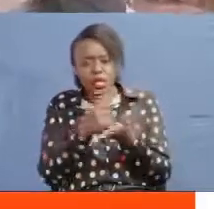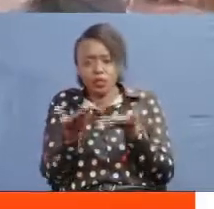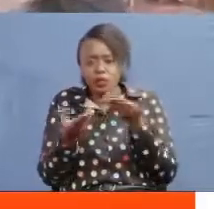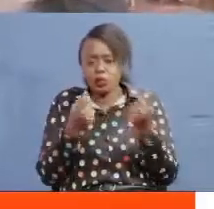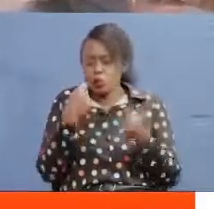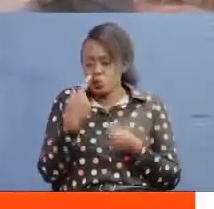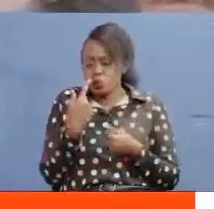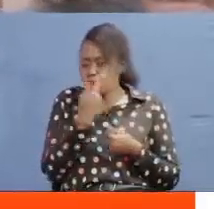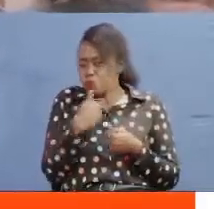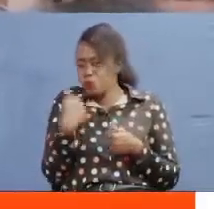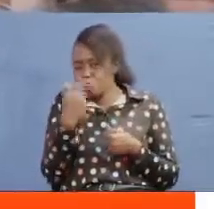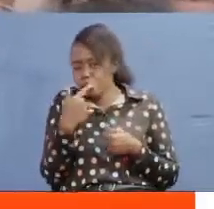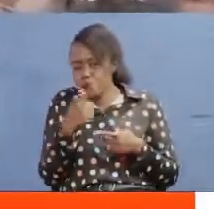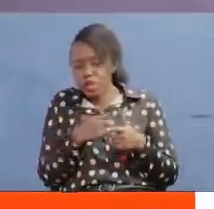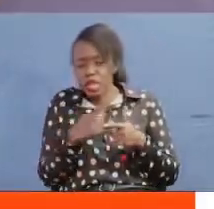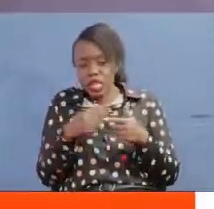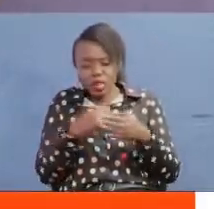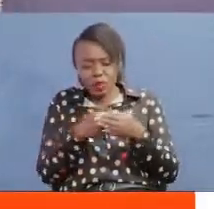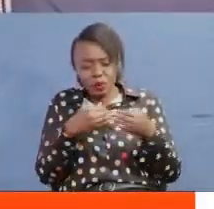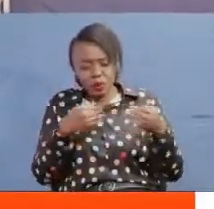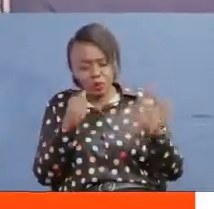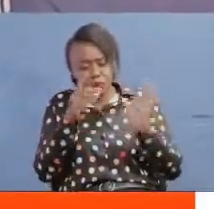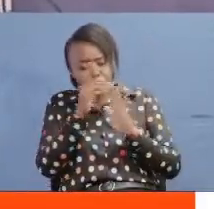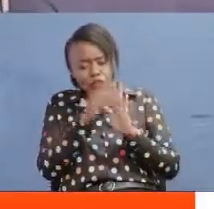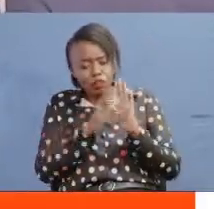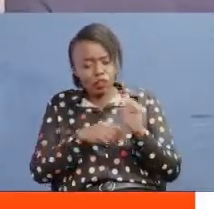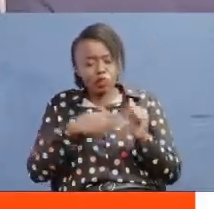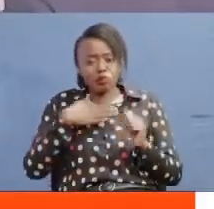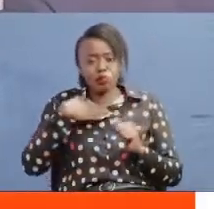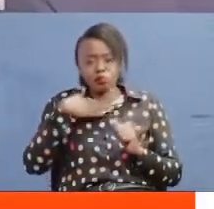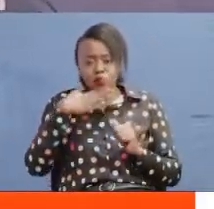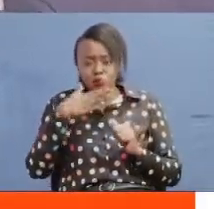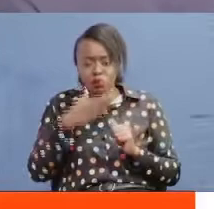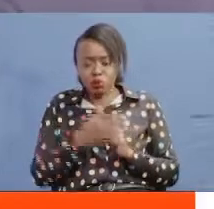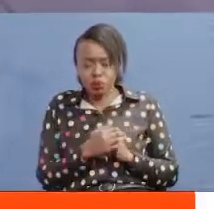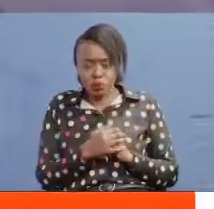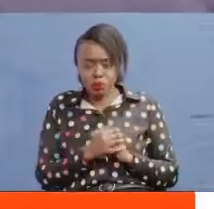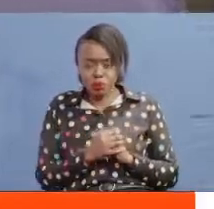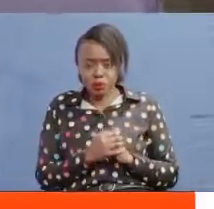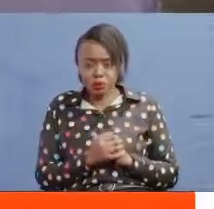mouth, then staggering before dropping dead.